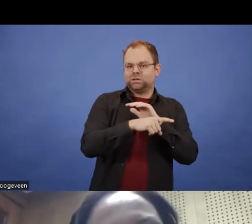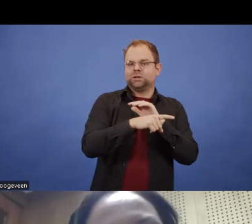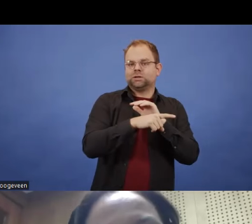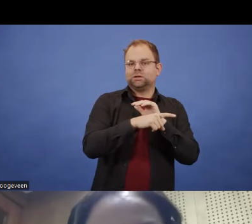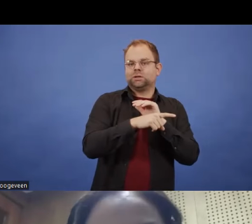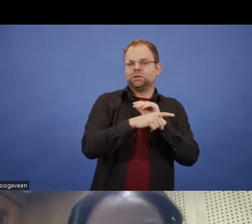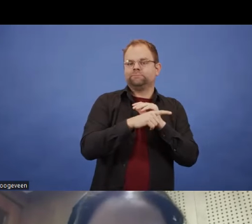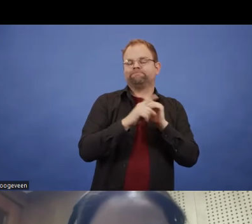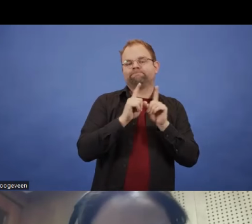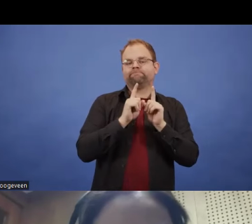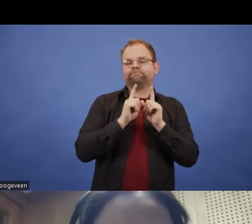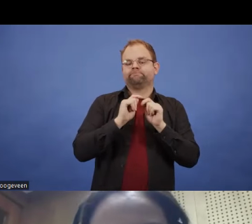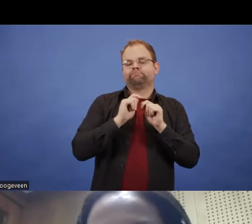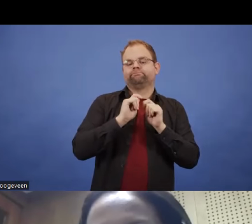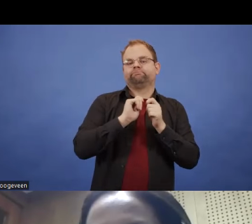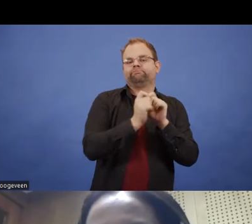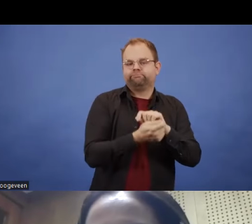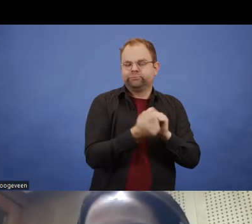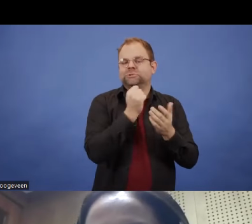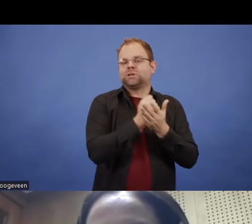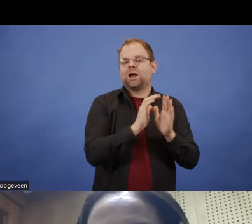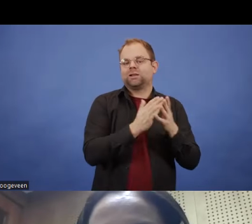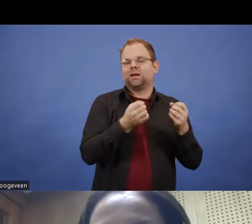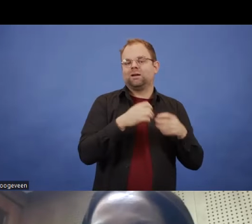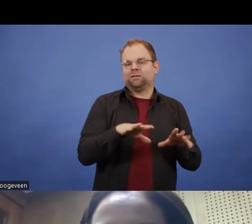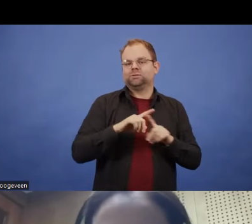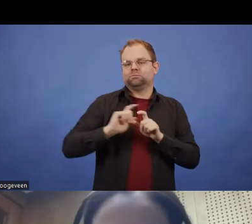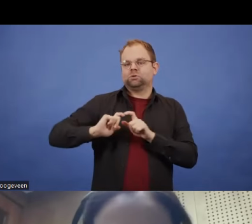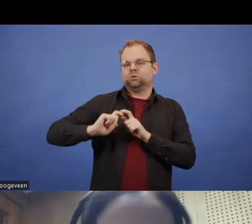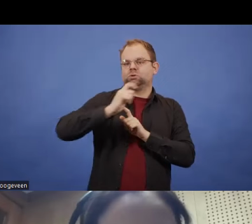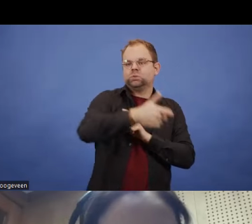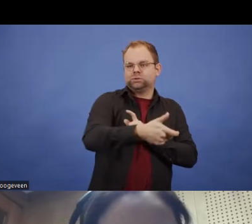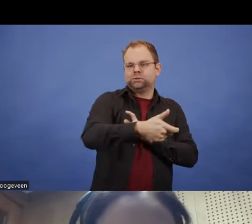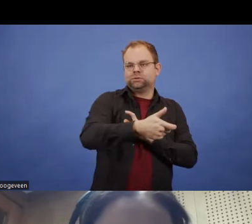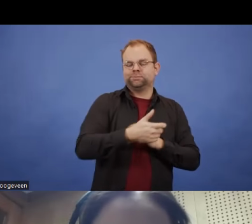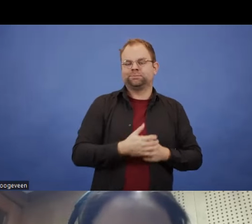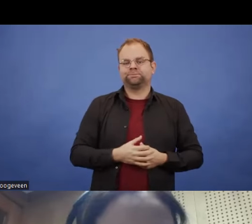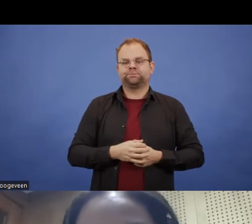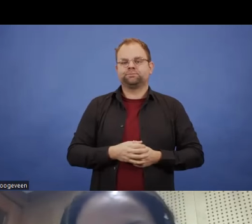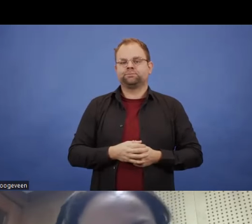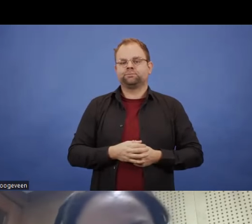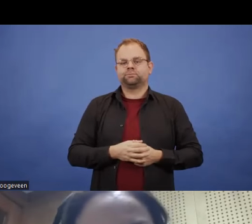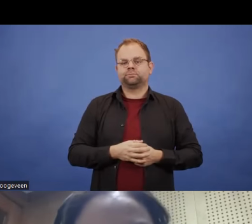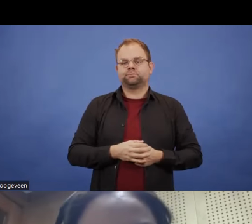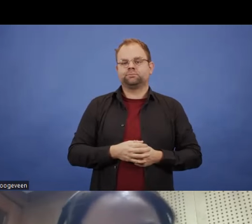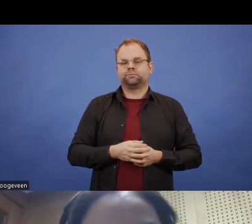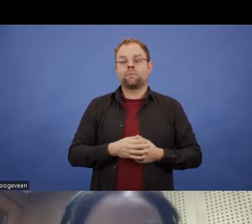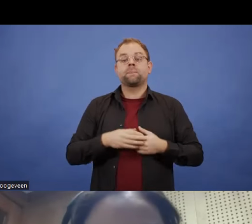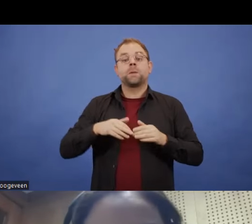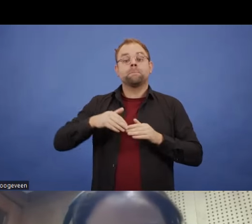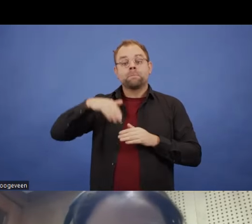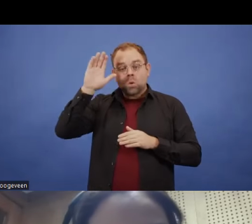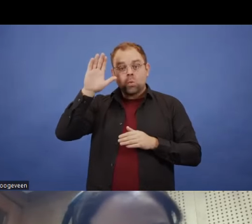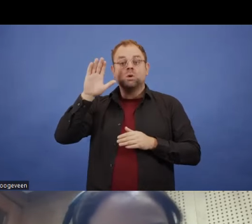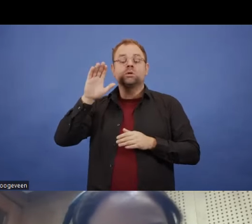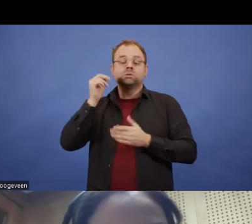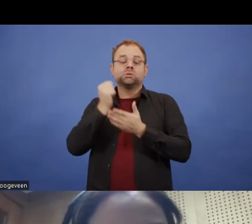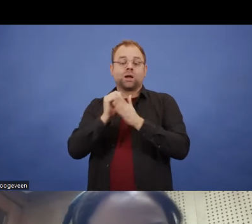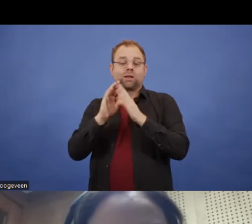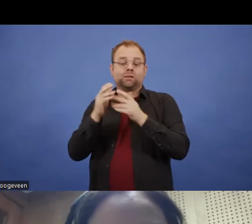hear about the concept of statelessness, they think of undocumented migrants. And that's actually an